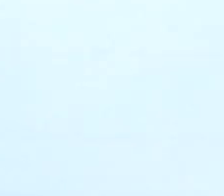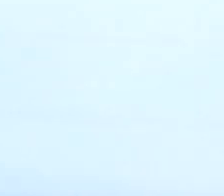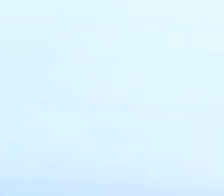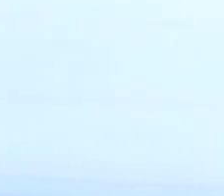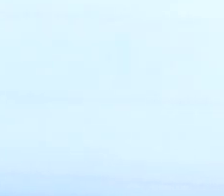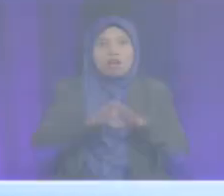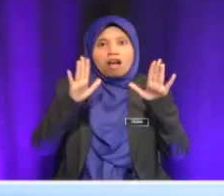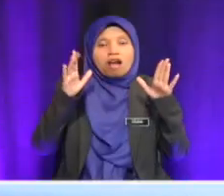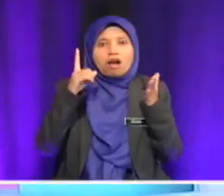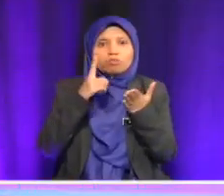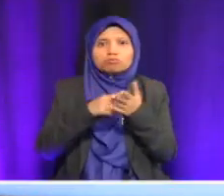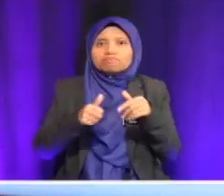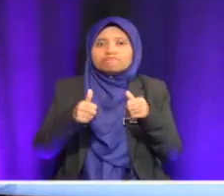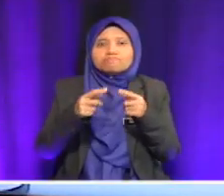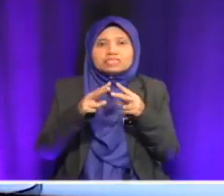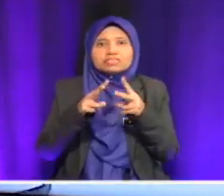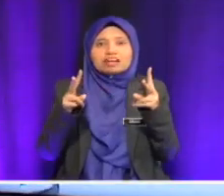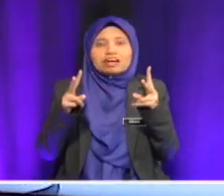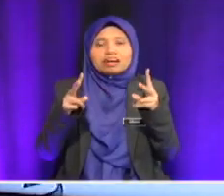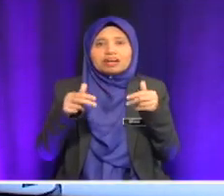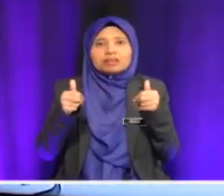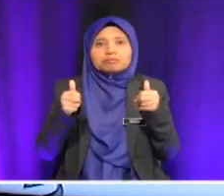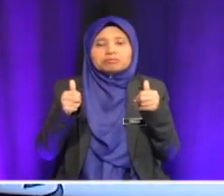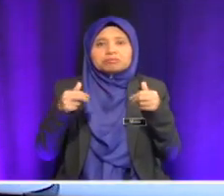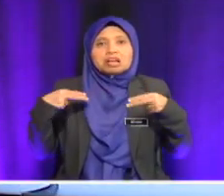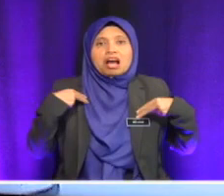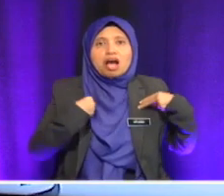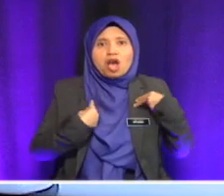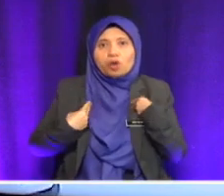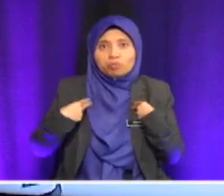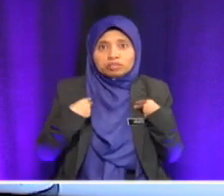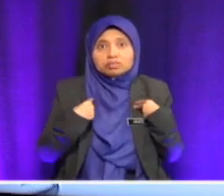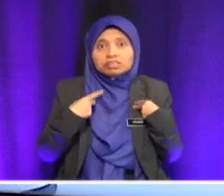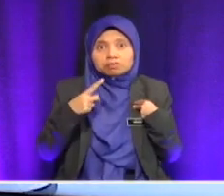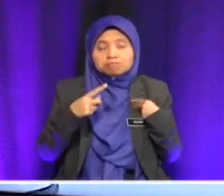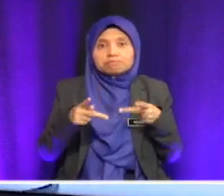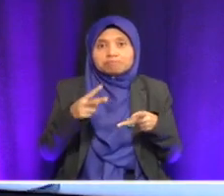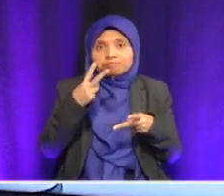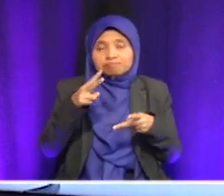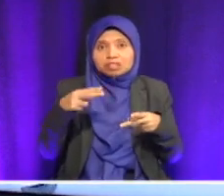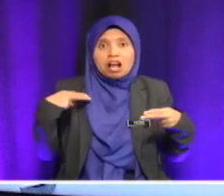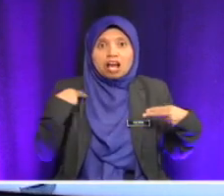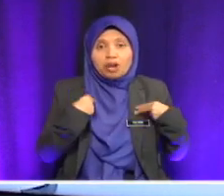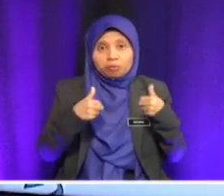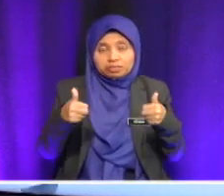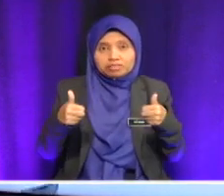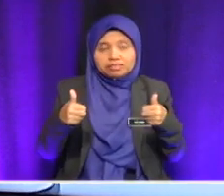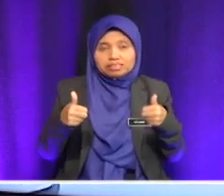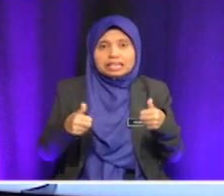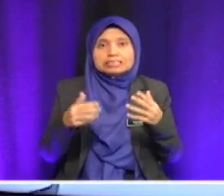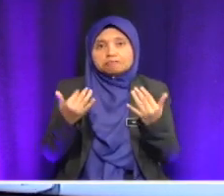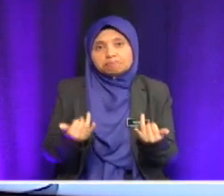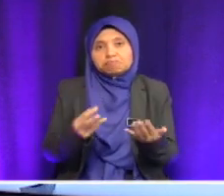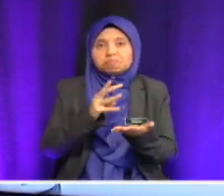Wow, what amazing animals. Don't you think those were amazing animals? Anyway, hi everyone, welcome to Slot Menengah Atas with